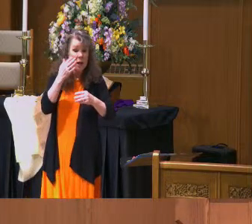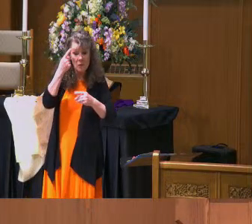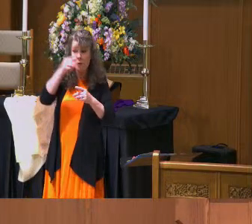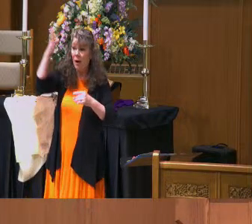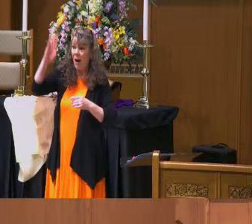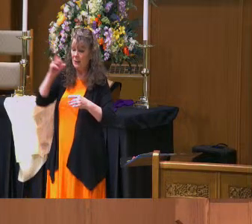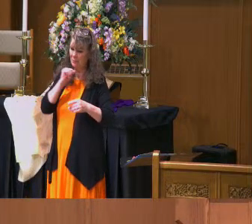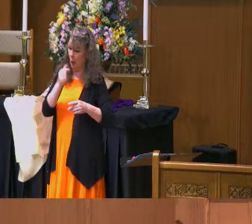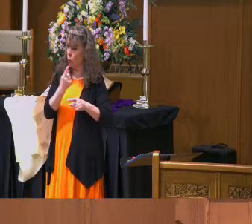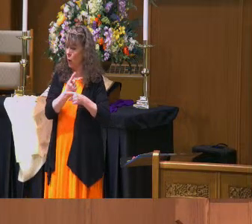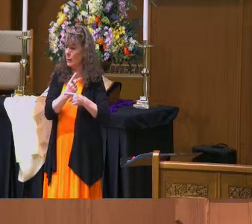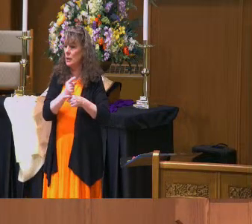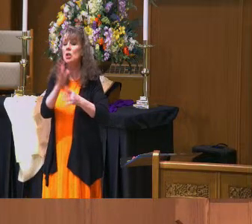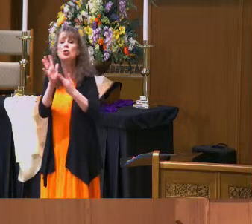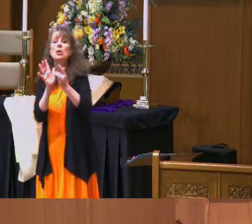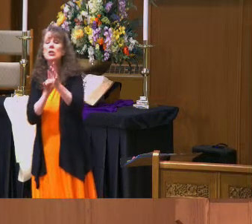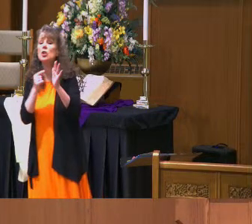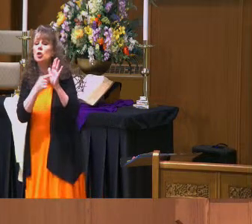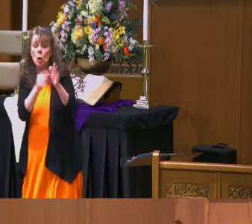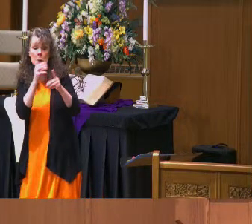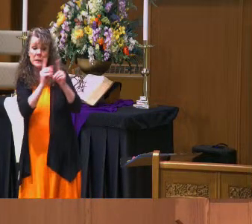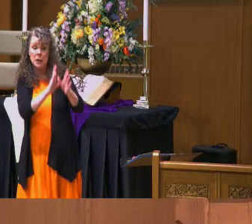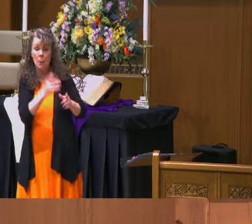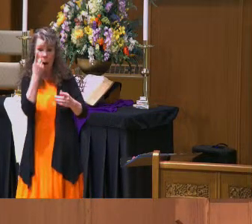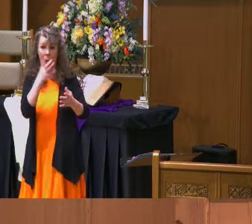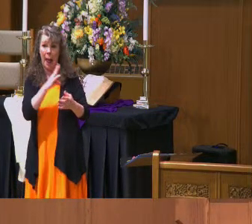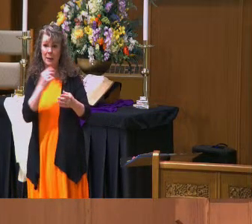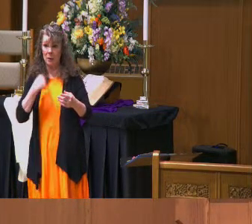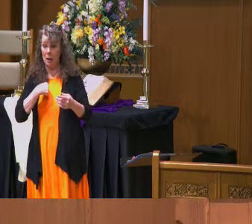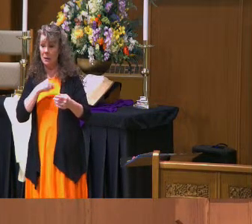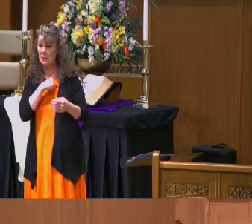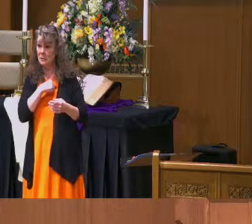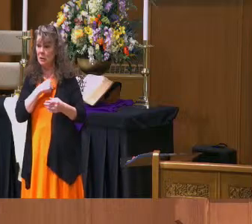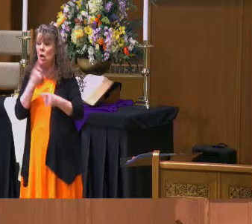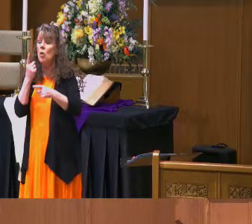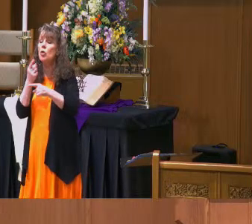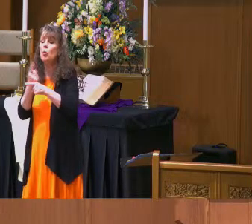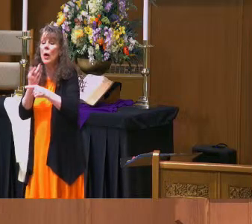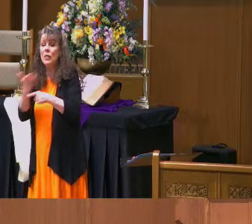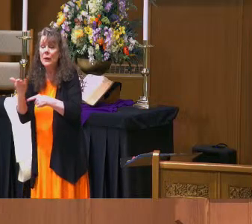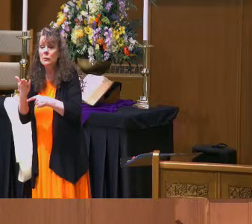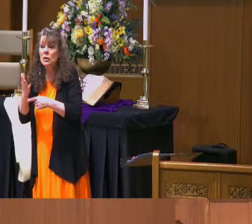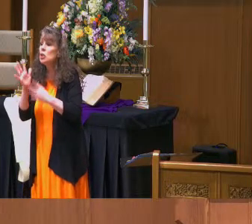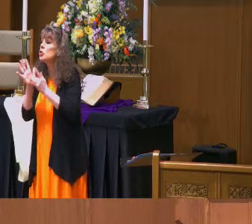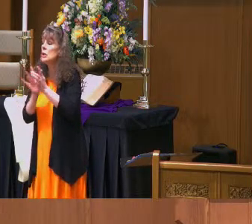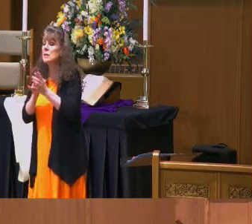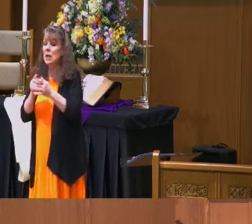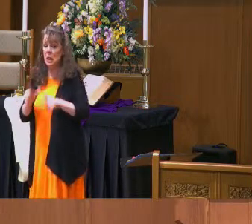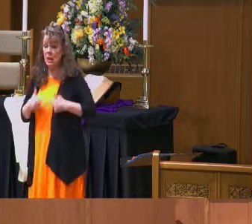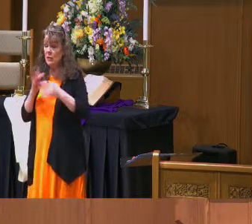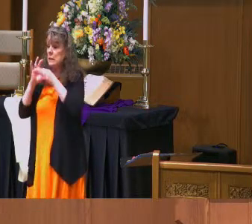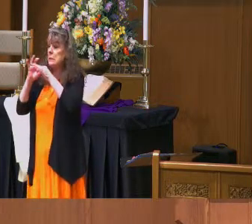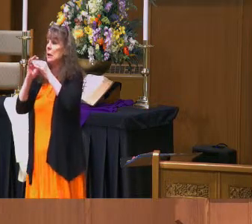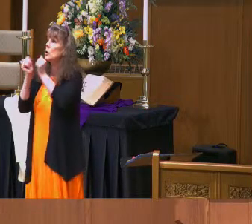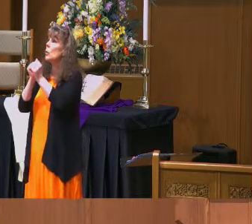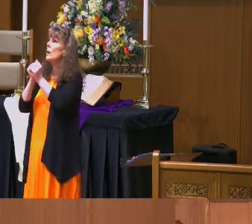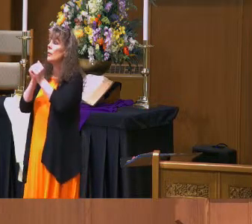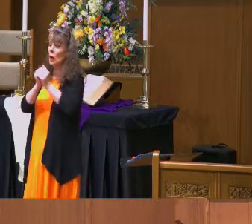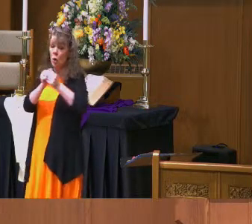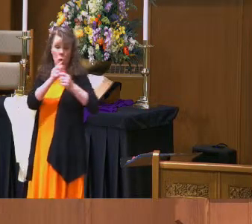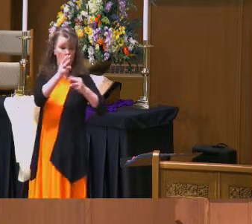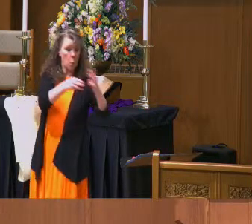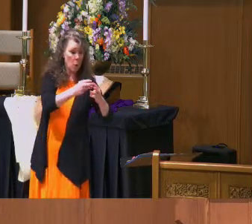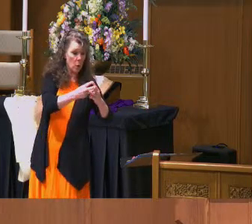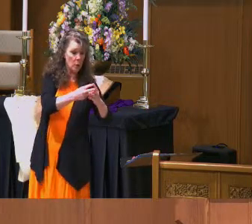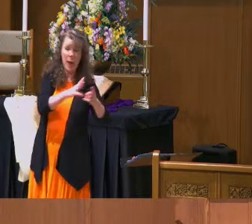Jesus shows the disciples and us the correct knowledge. Jesus is the living connection between the lost world and